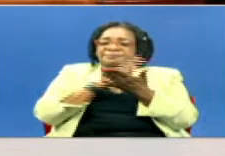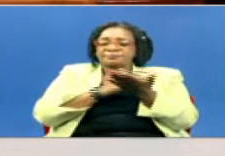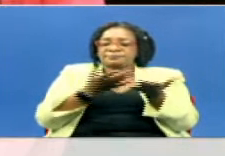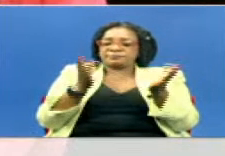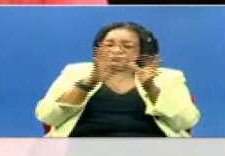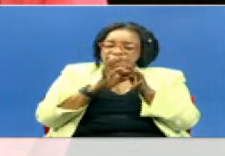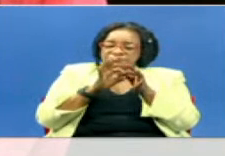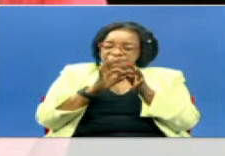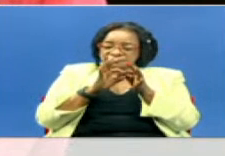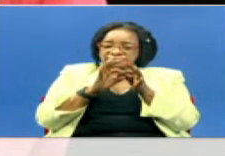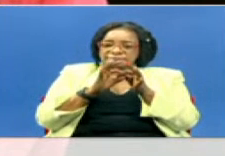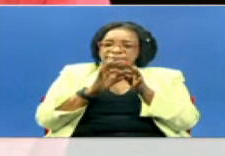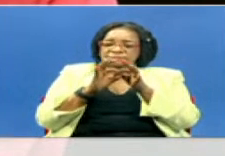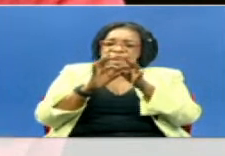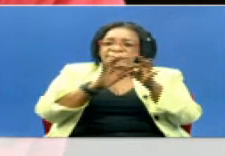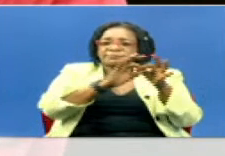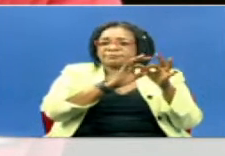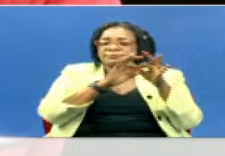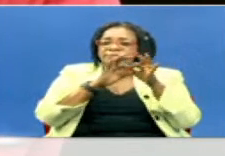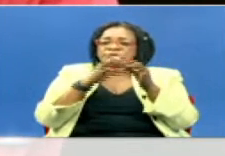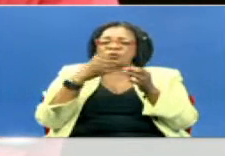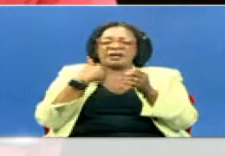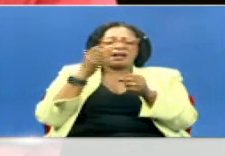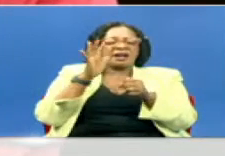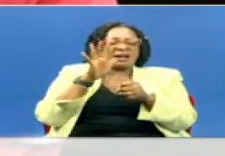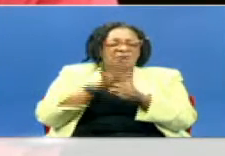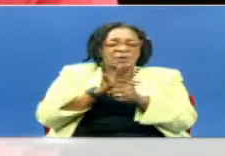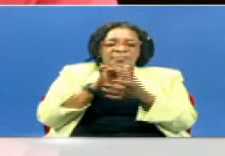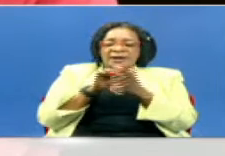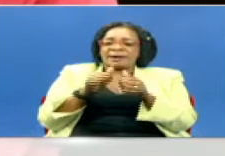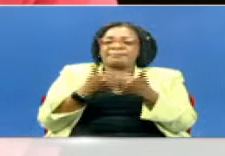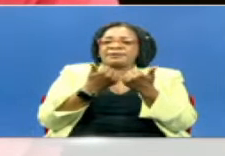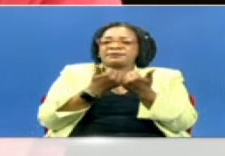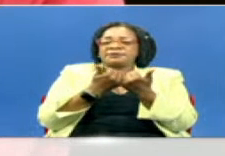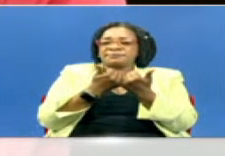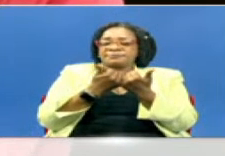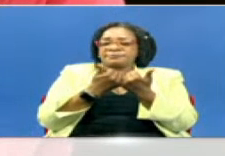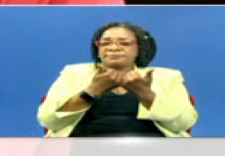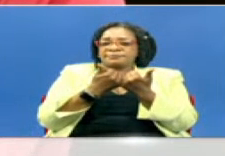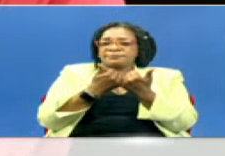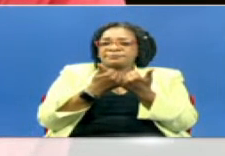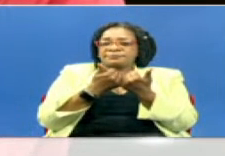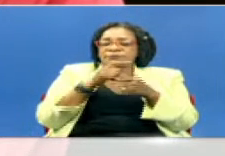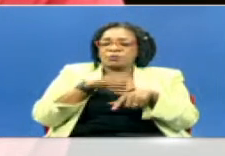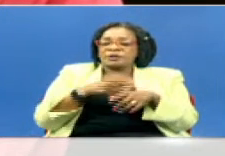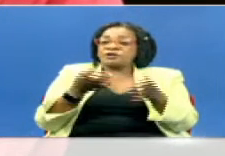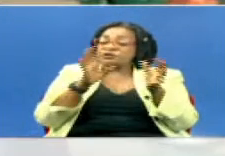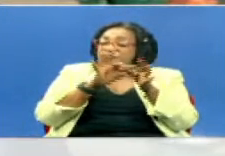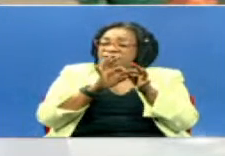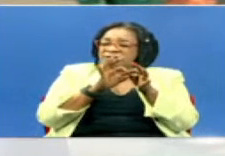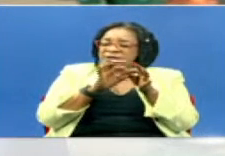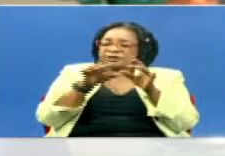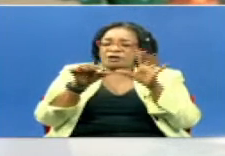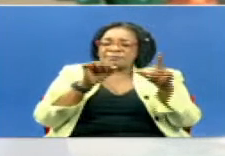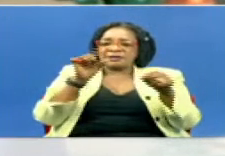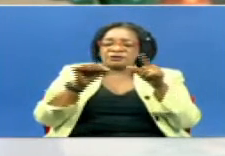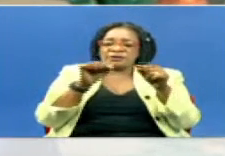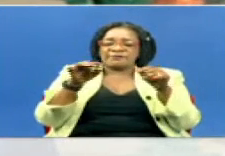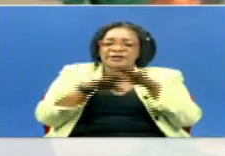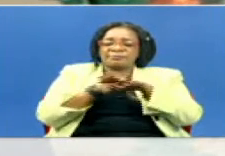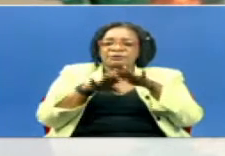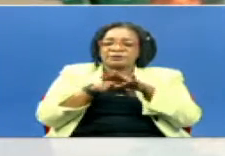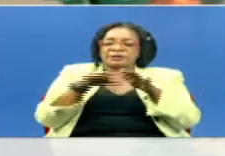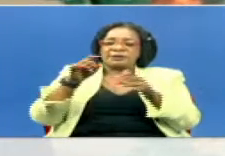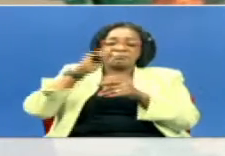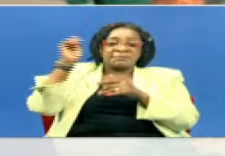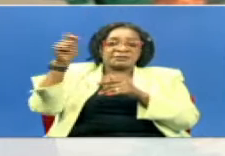coalition, there was a lot that happened before then. And when you joined, the nomination of the deputy president position